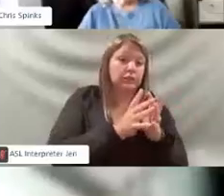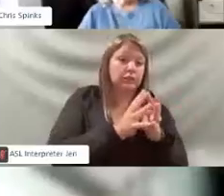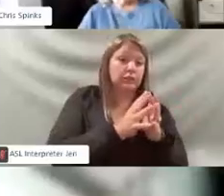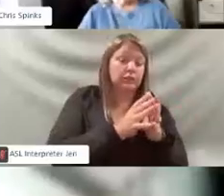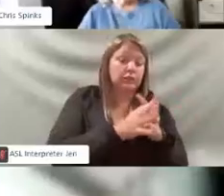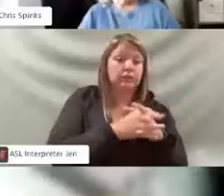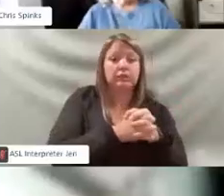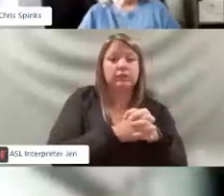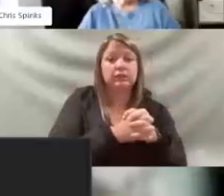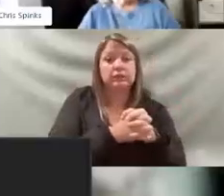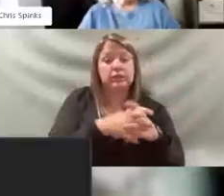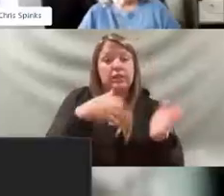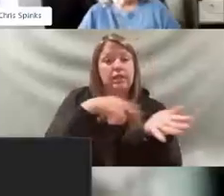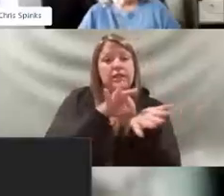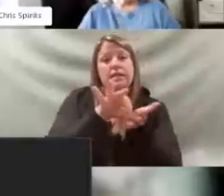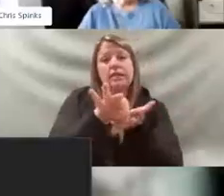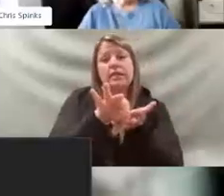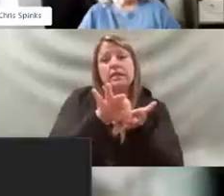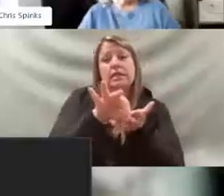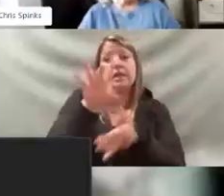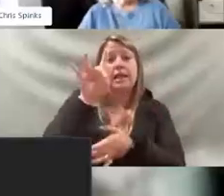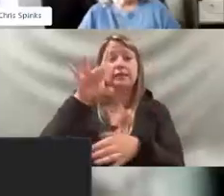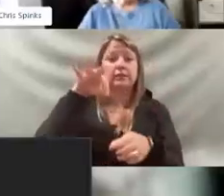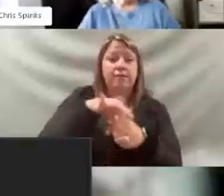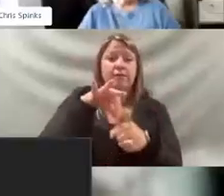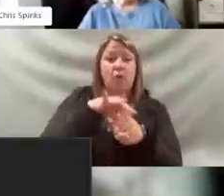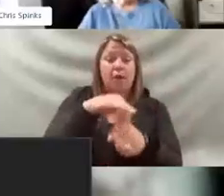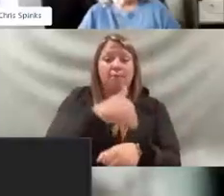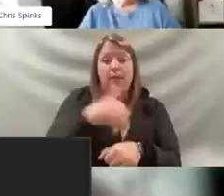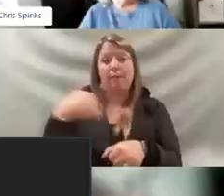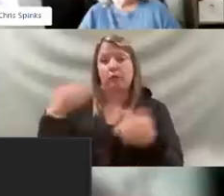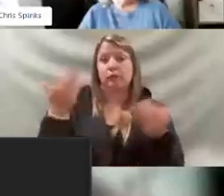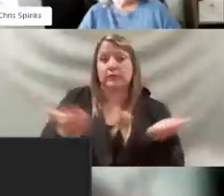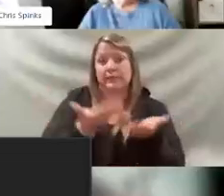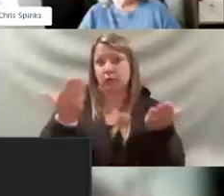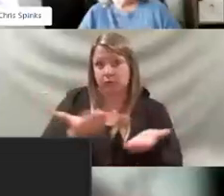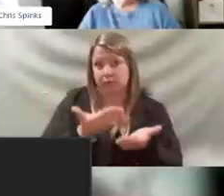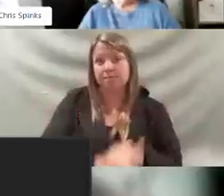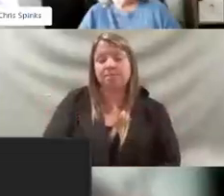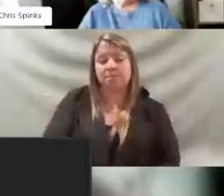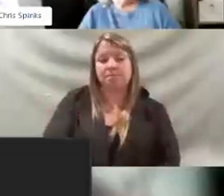Let's see. I counted 8 voting members present. Okay. All